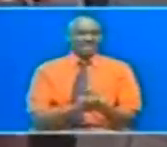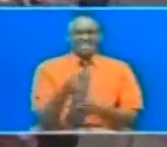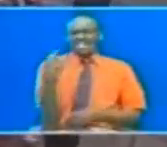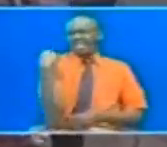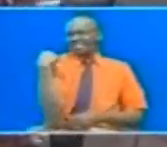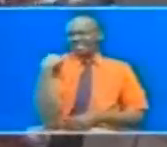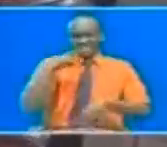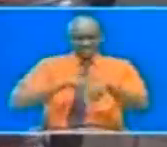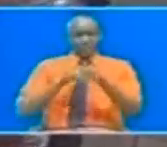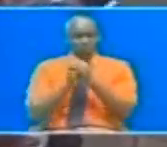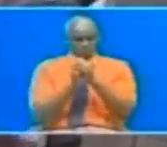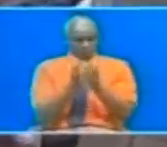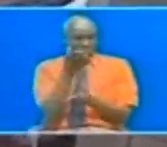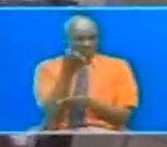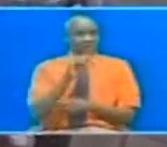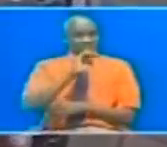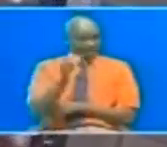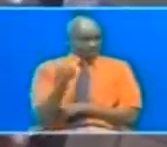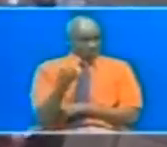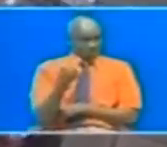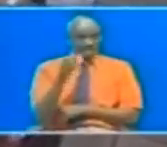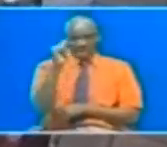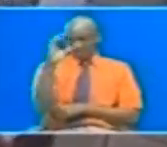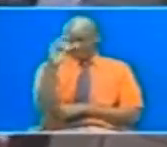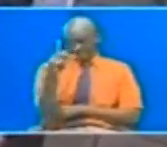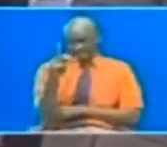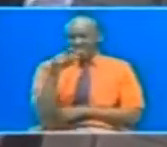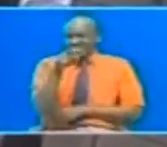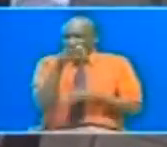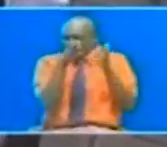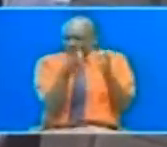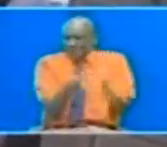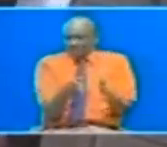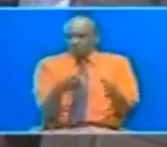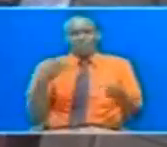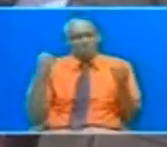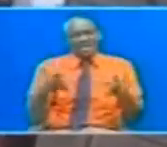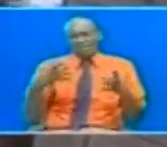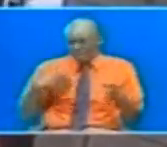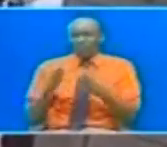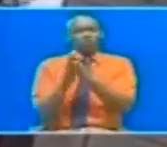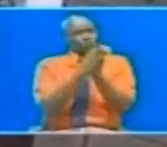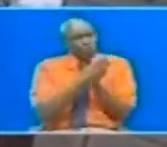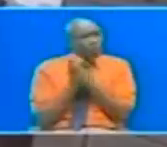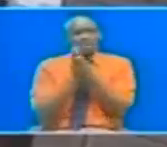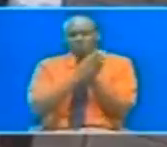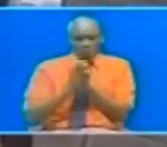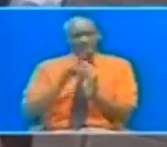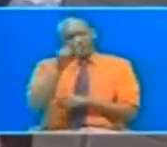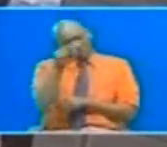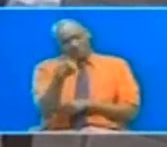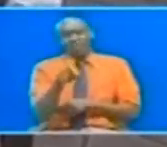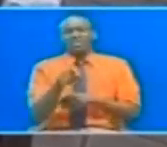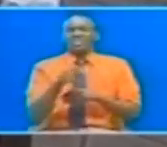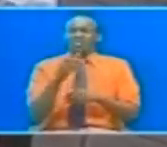the service of Fidel Odinga, this was a man who was eulogized by the who's who in the country, including the president and the deputy